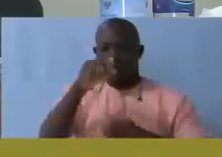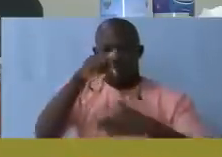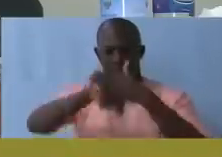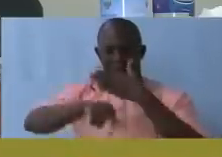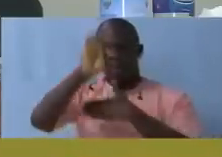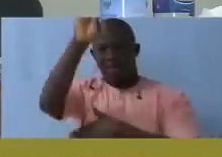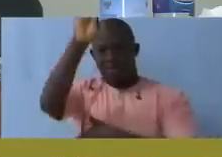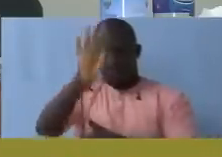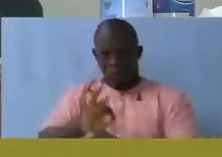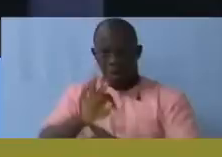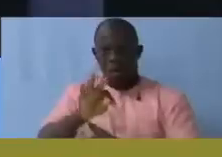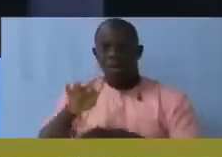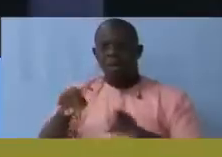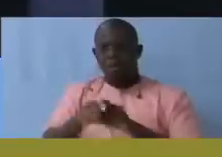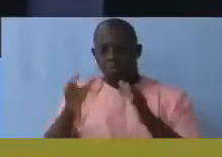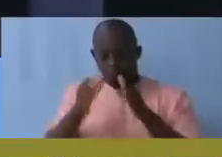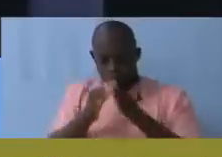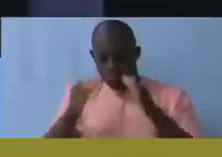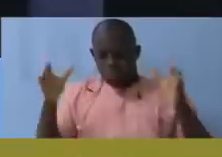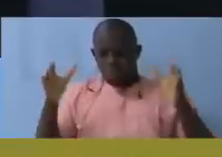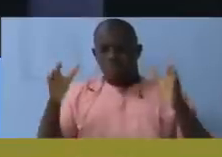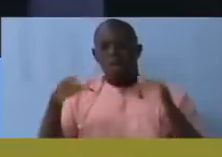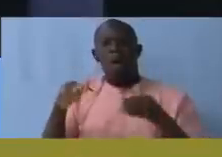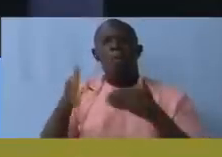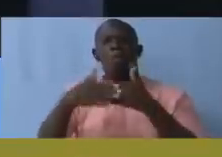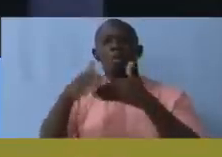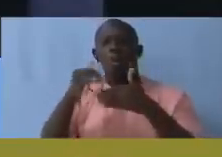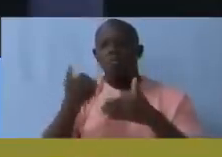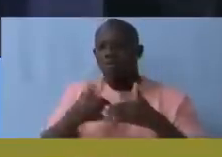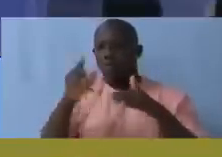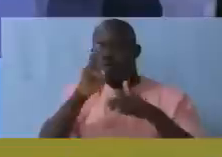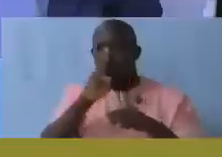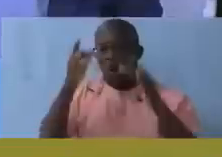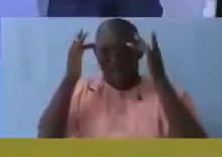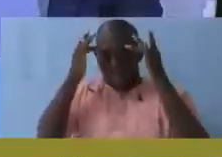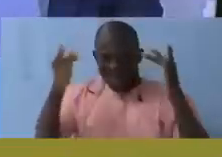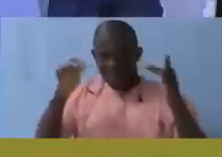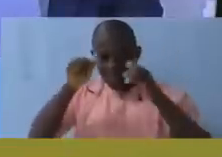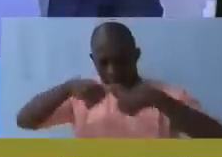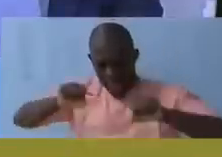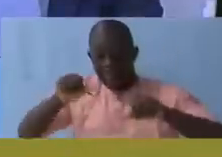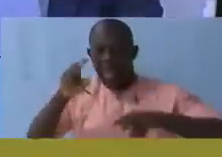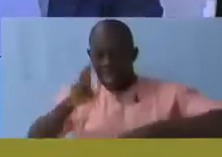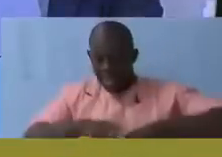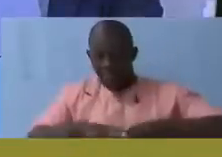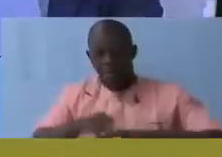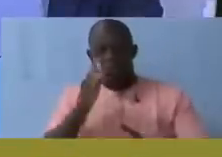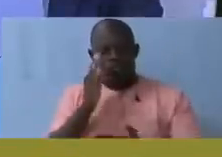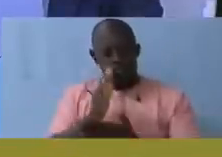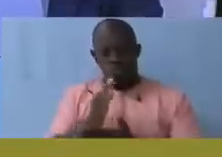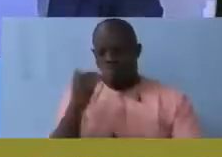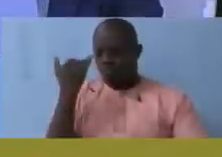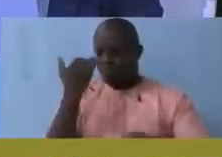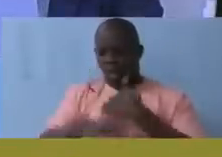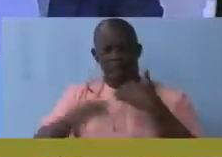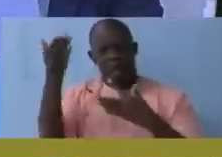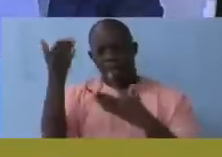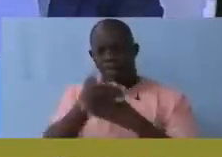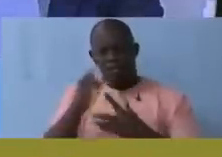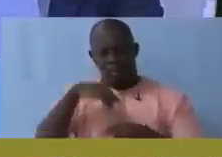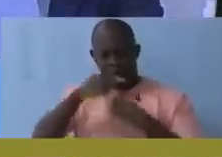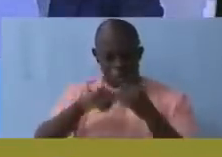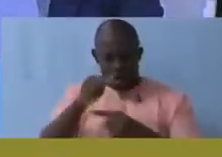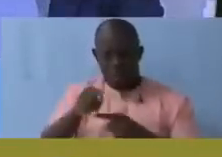widely derided by AIDS experts, but got enough attention to worry the International AIDS Society, a group of